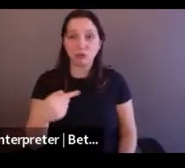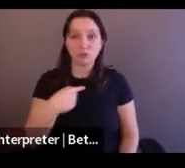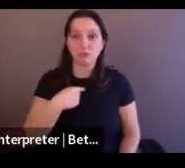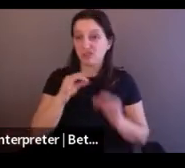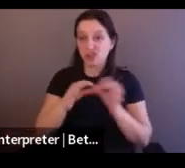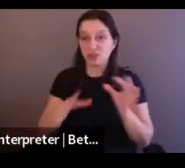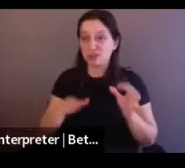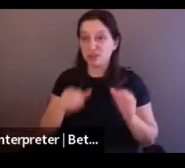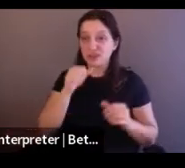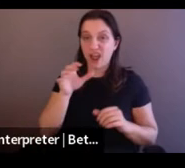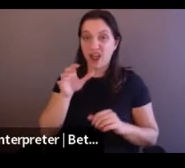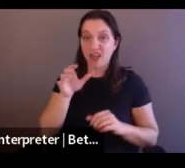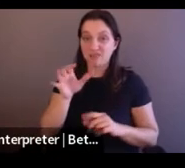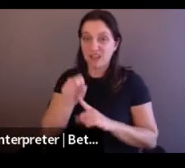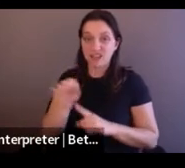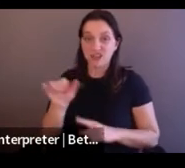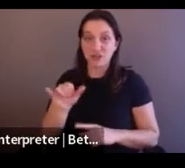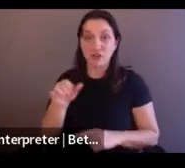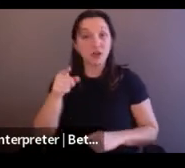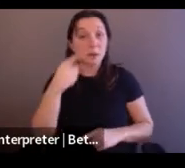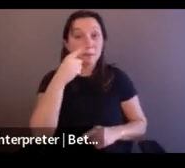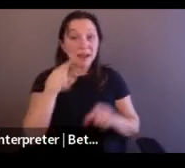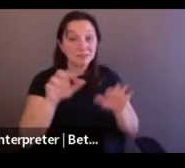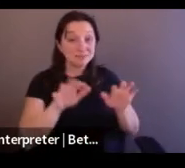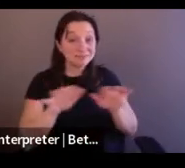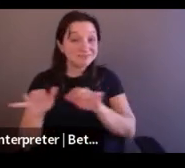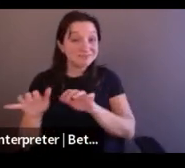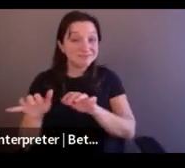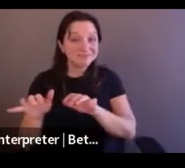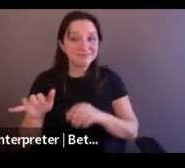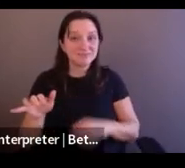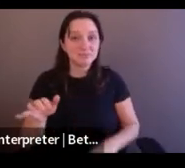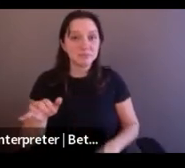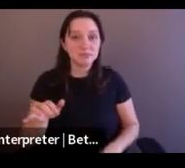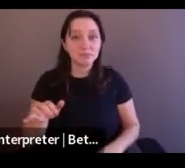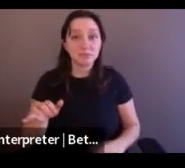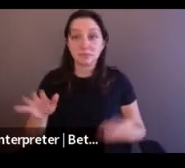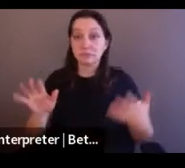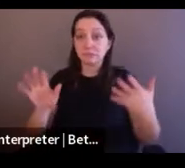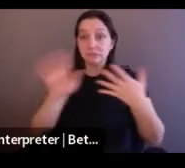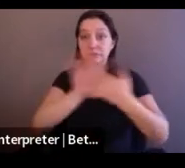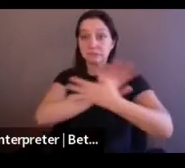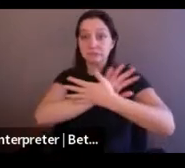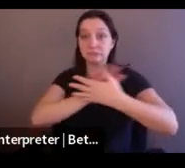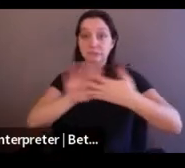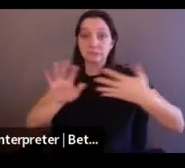Do you want to maybe pop it in the chat? I'm struggling to hear you.